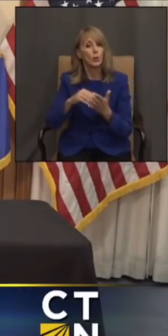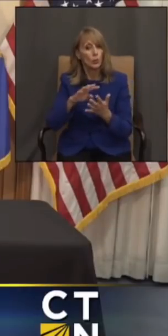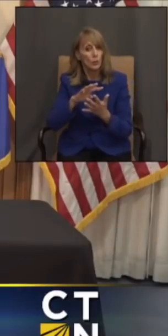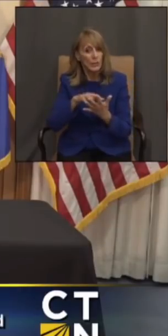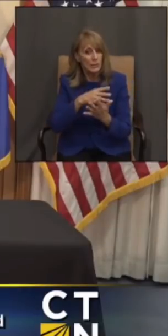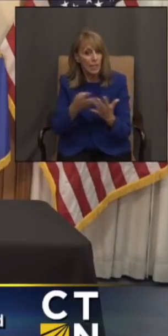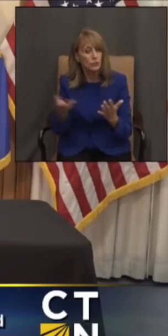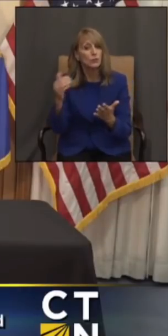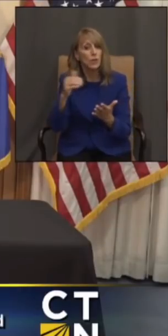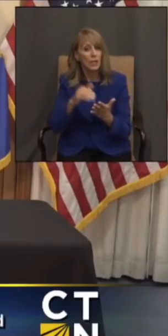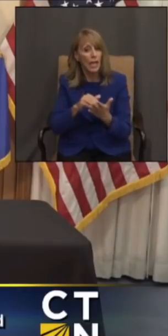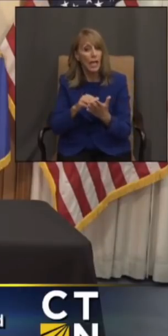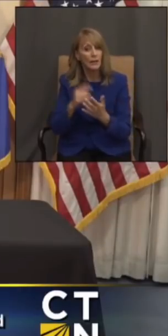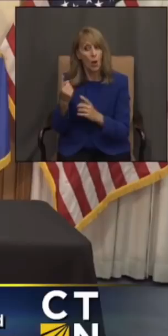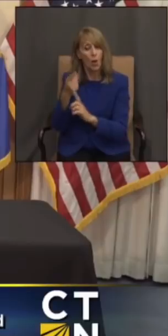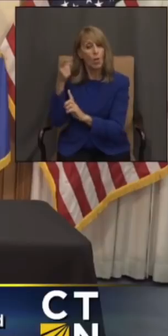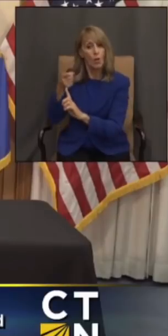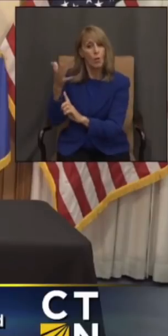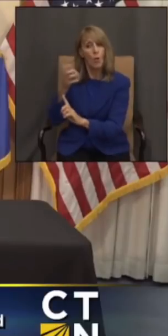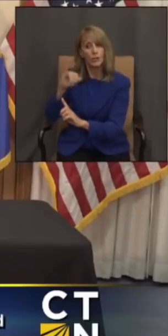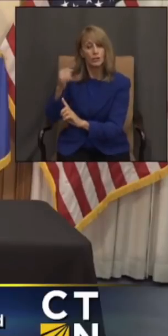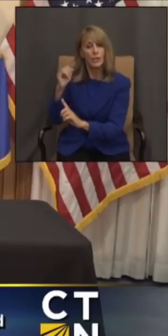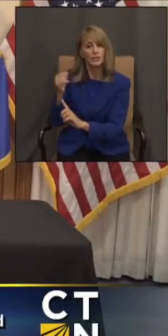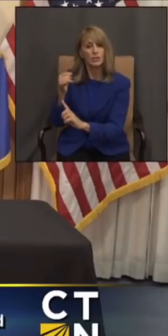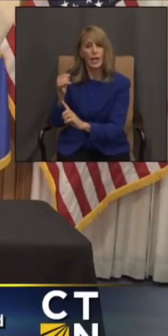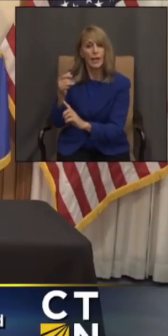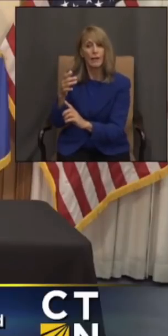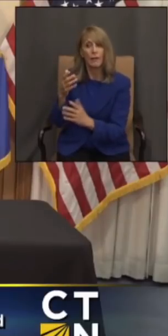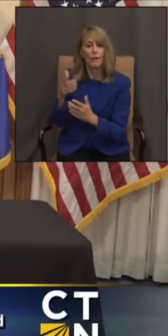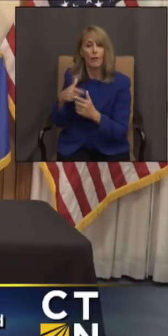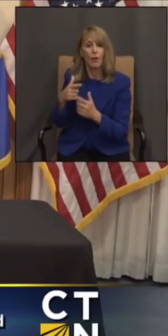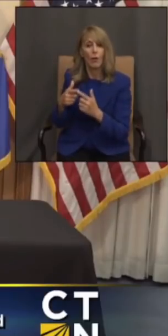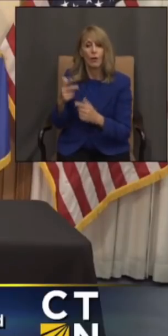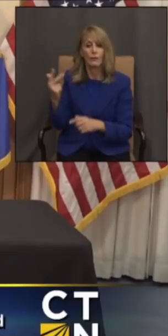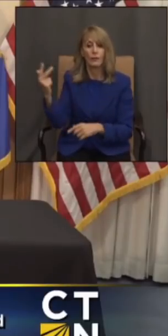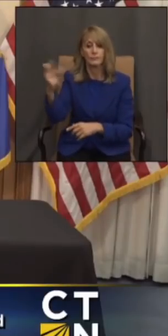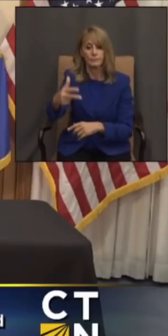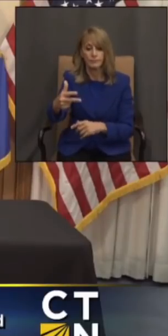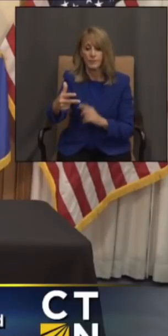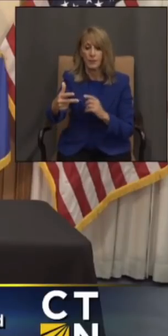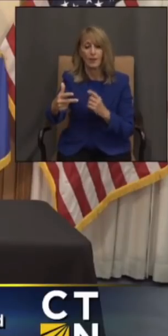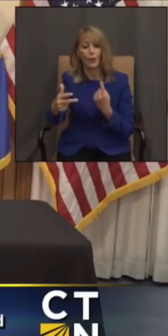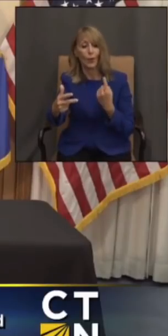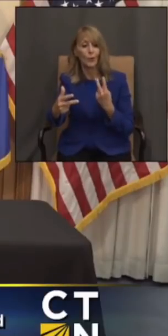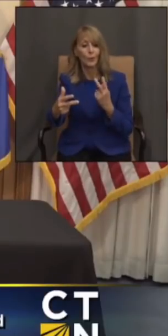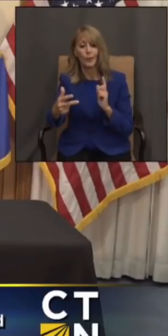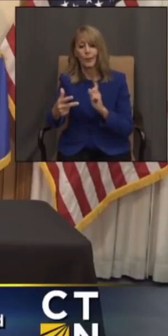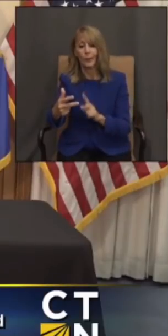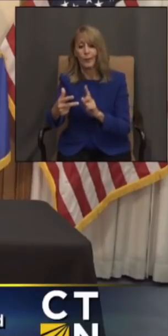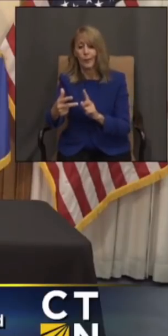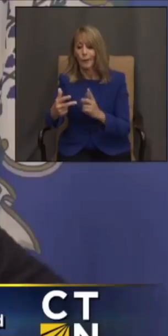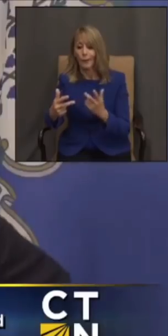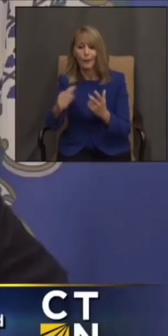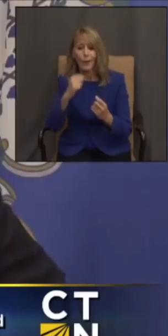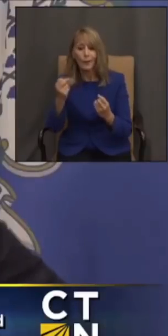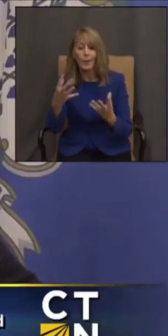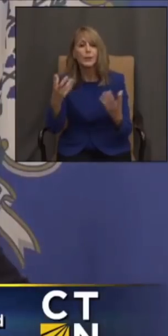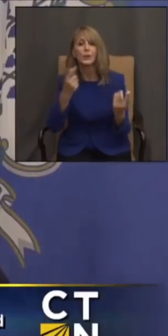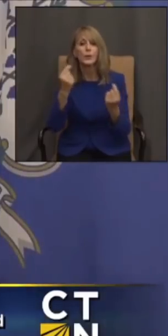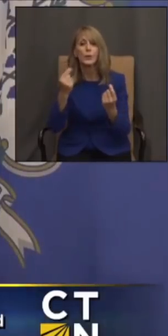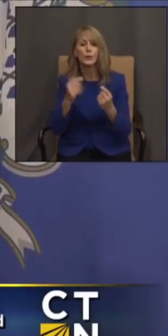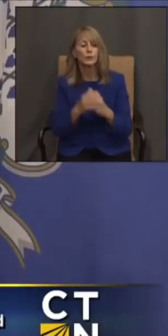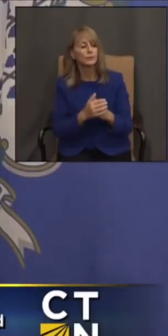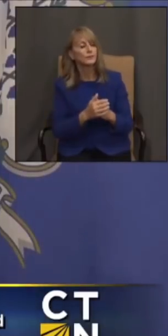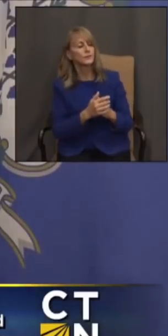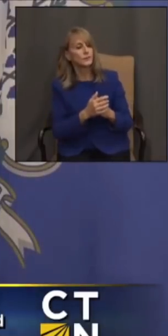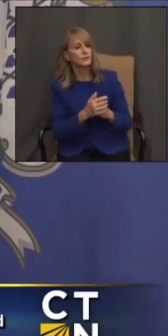J&J, or consistently low turnout at the mobile clinics? Yeah, I think you sort of answered your